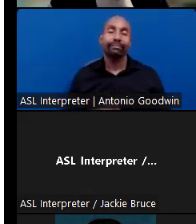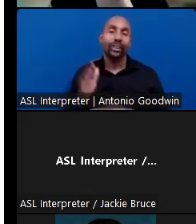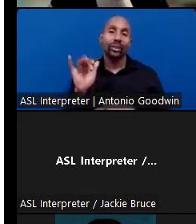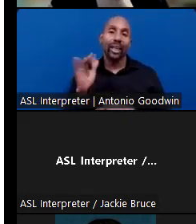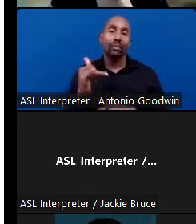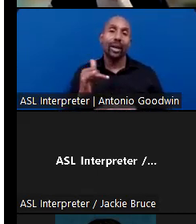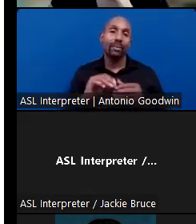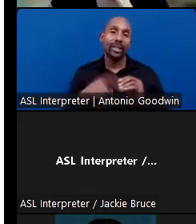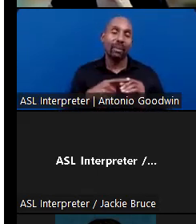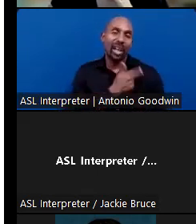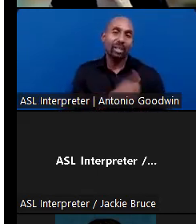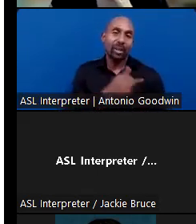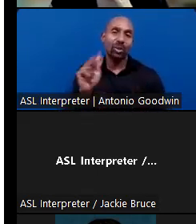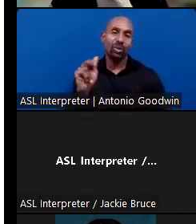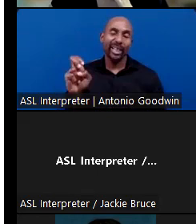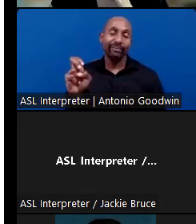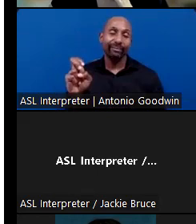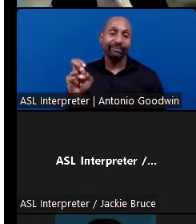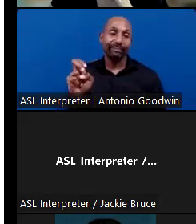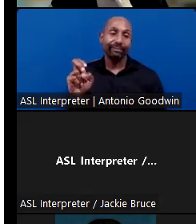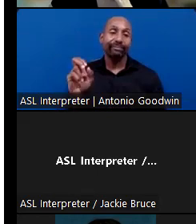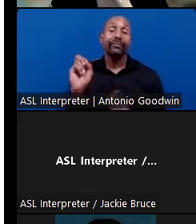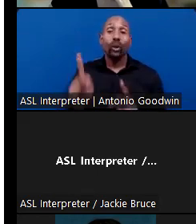All right, questions about any of that?